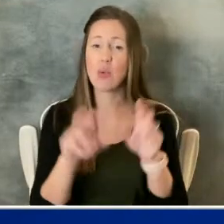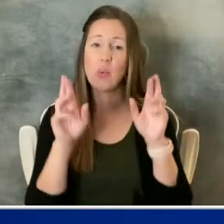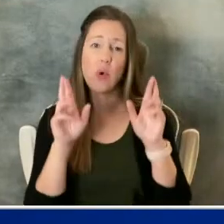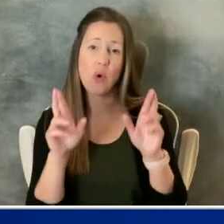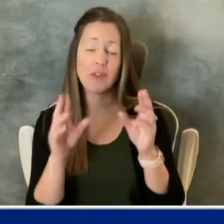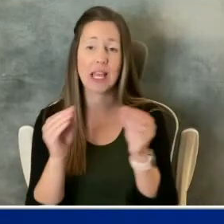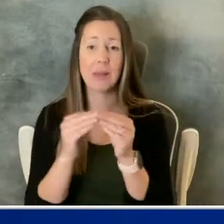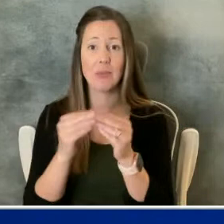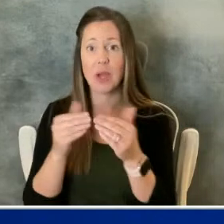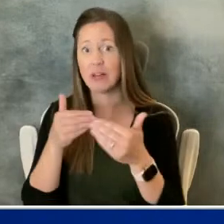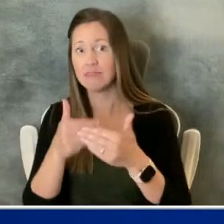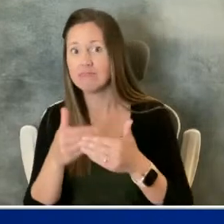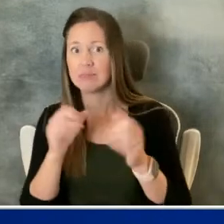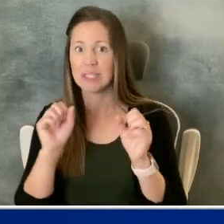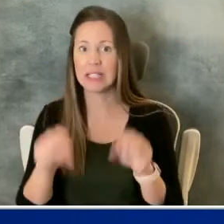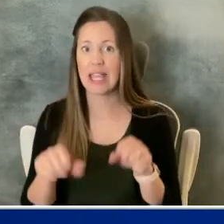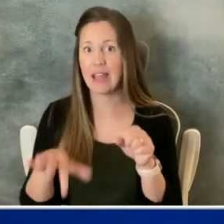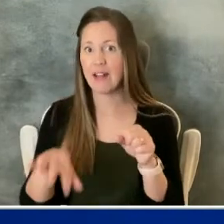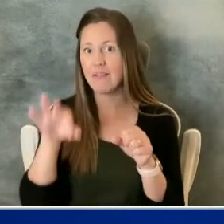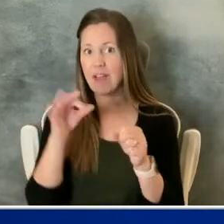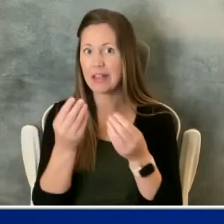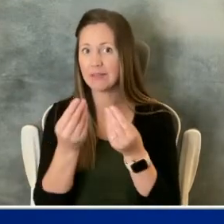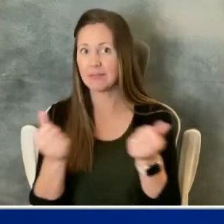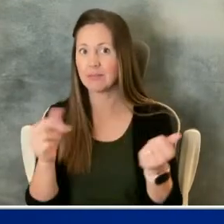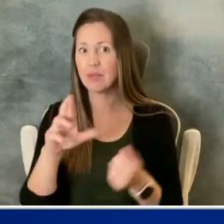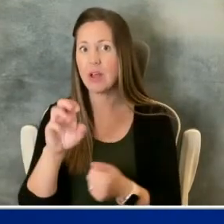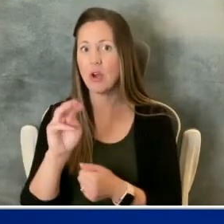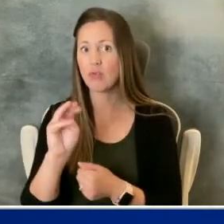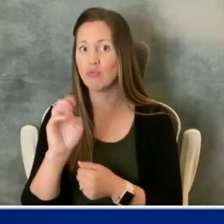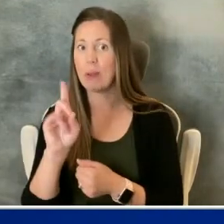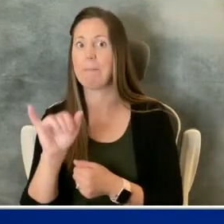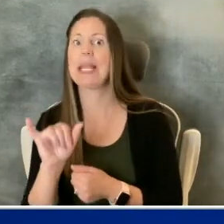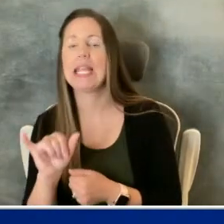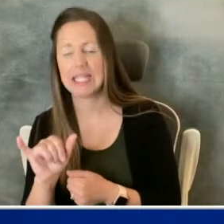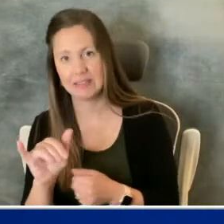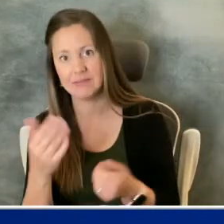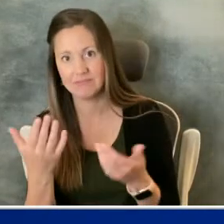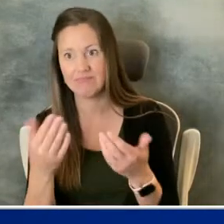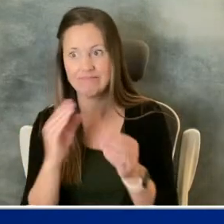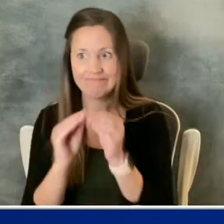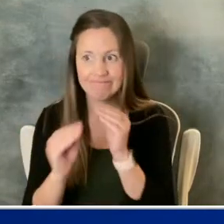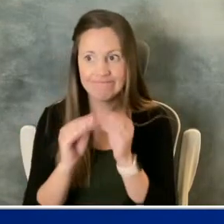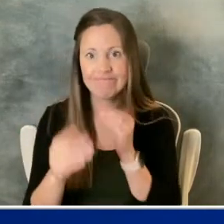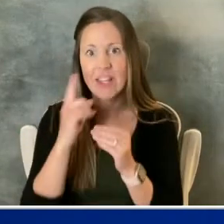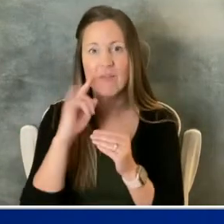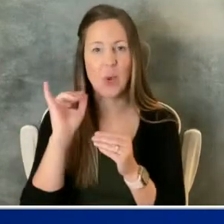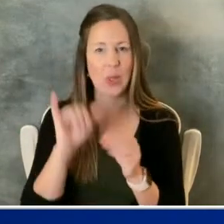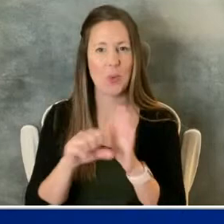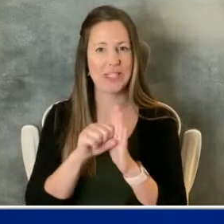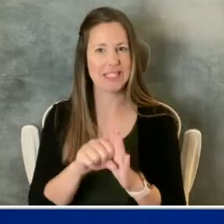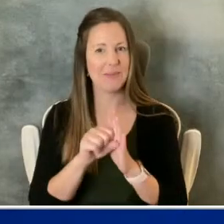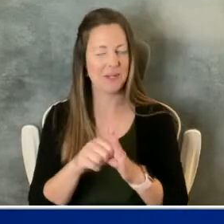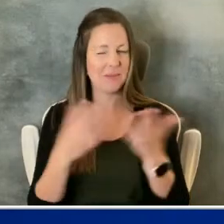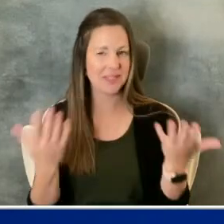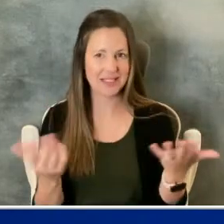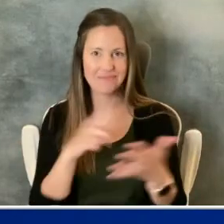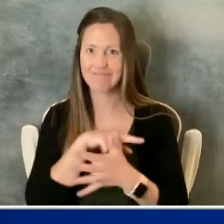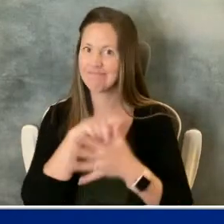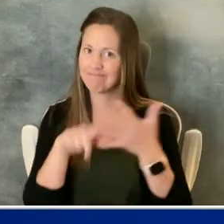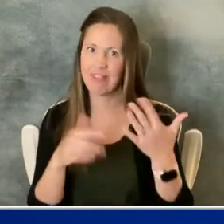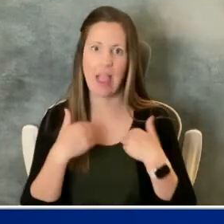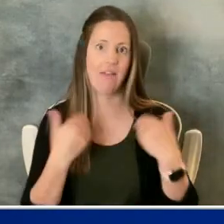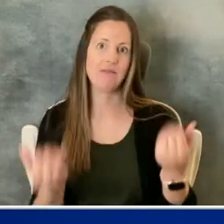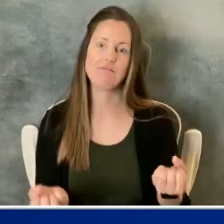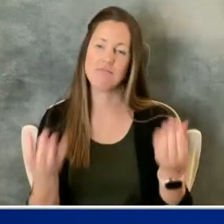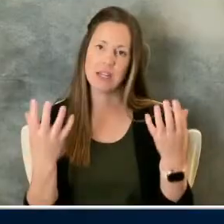finding then remedies for any specific aspect, whether that is brain fog or shortness of breath or just fatigue and muscle aches, things of